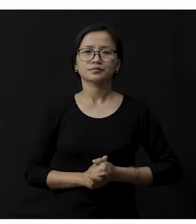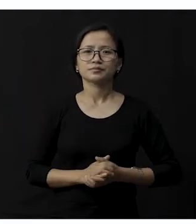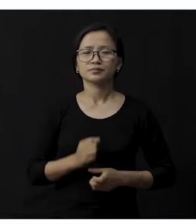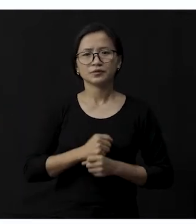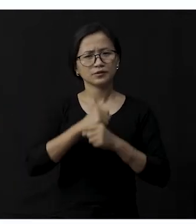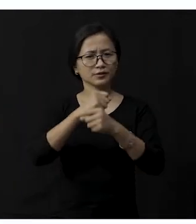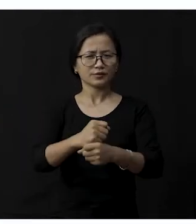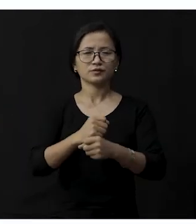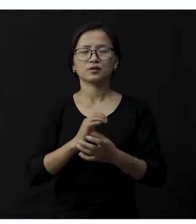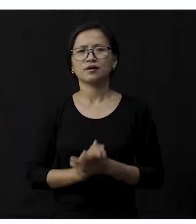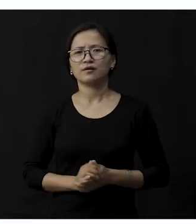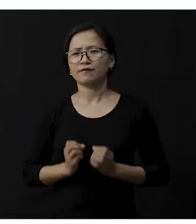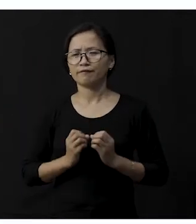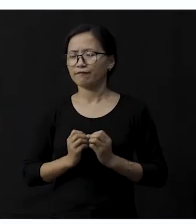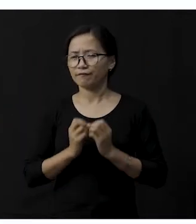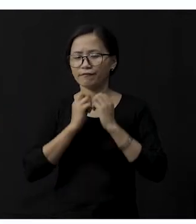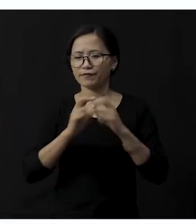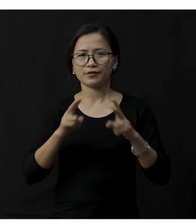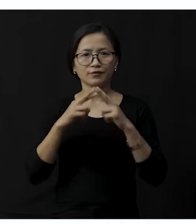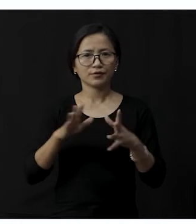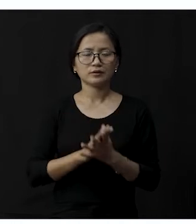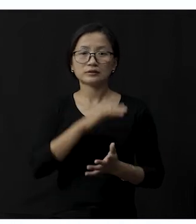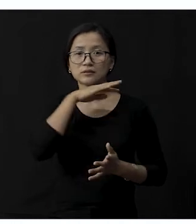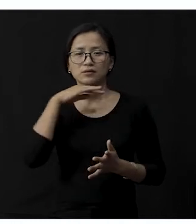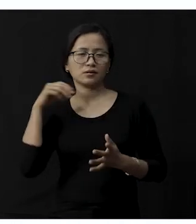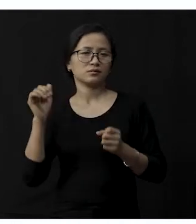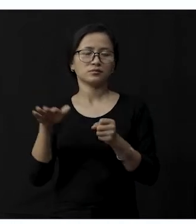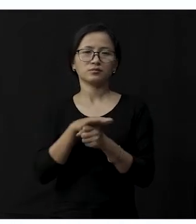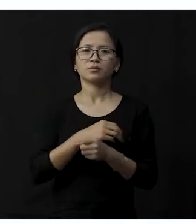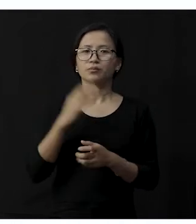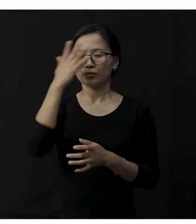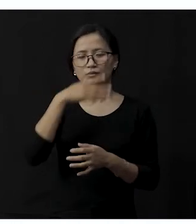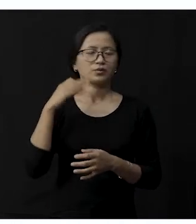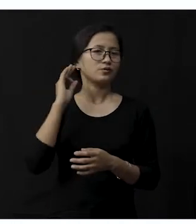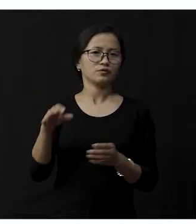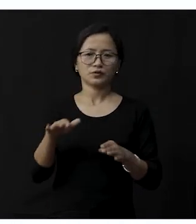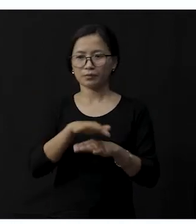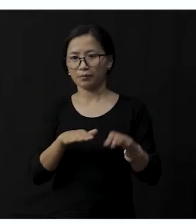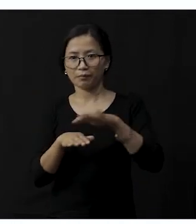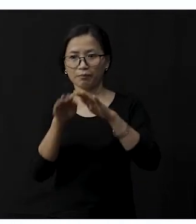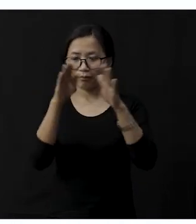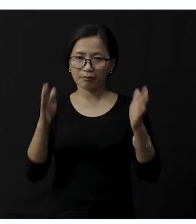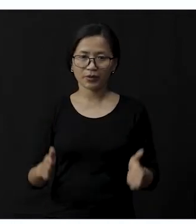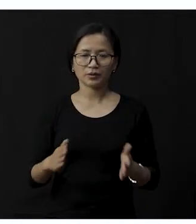very, very colorful and beautifully wrapped with the